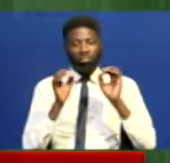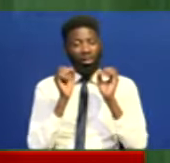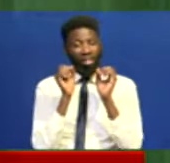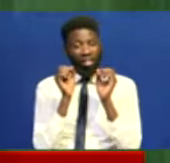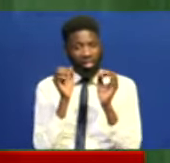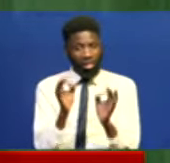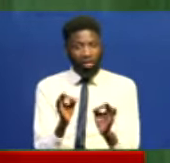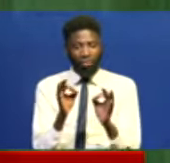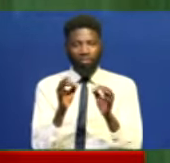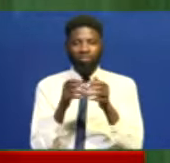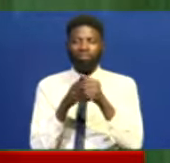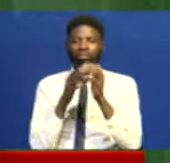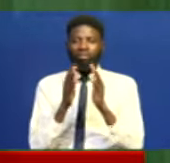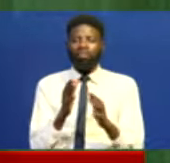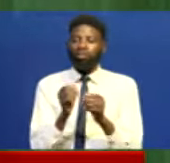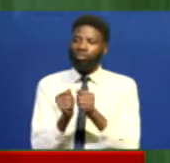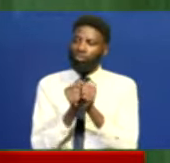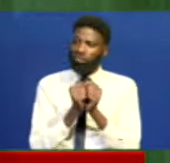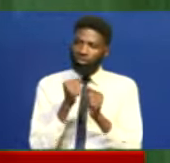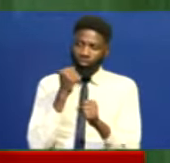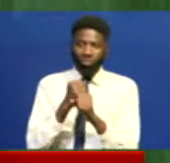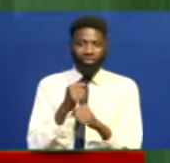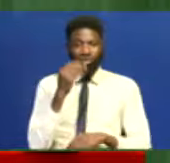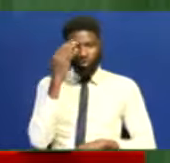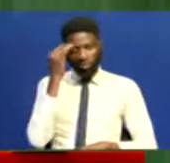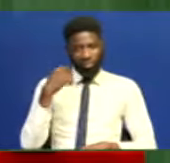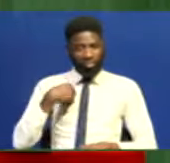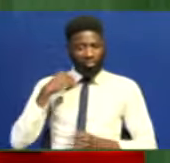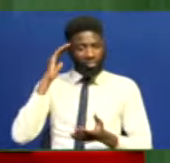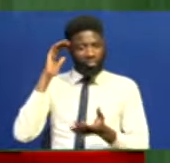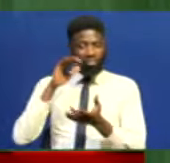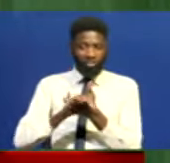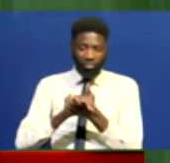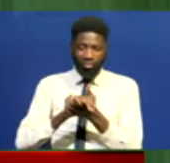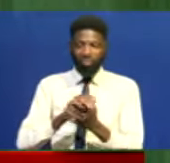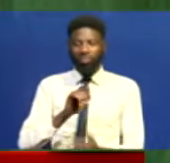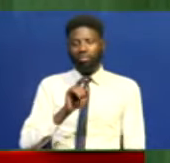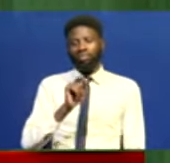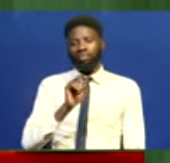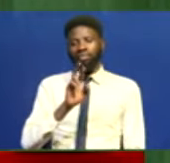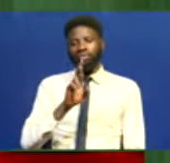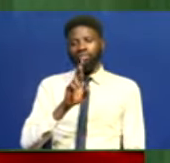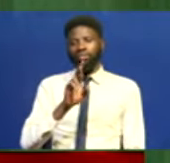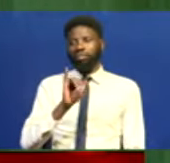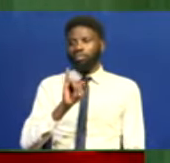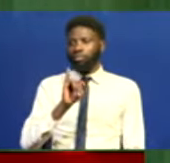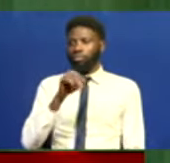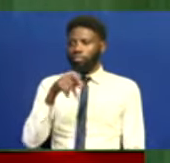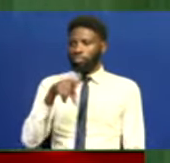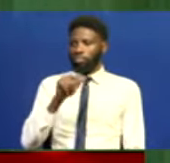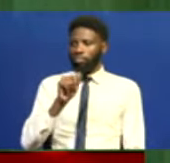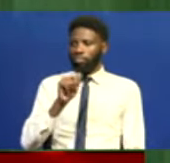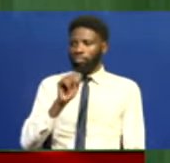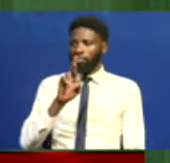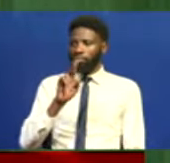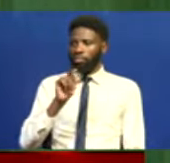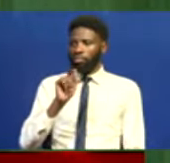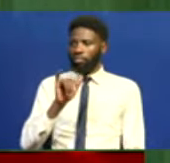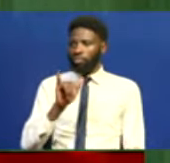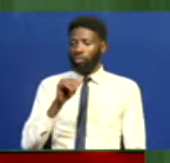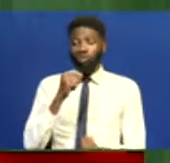together. And that is why I believe in tripartism. It works best when